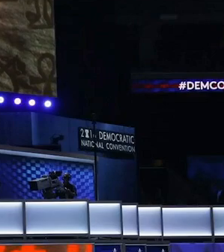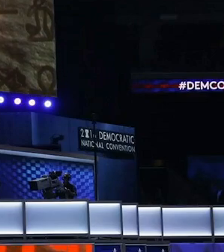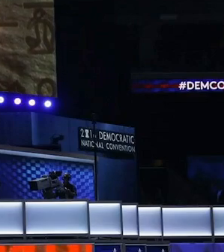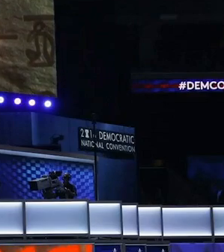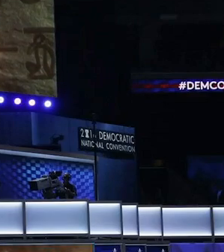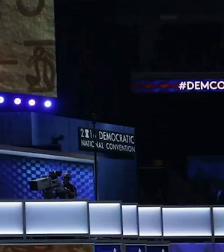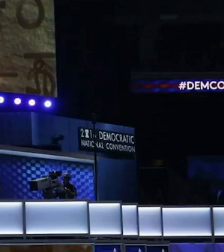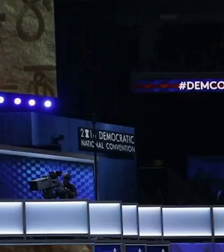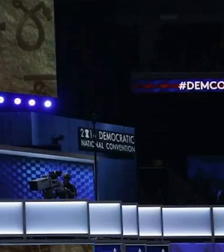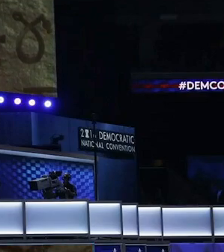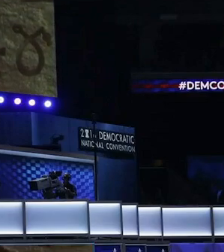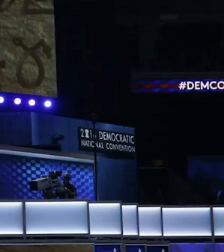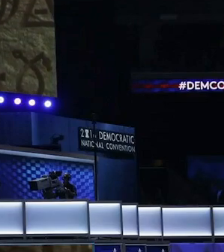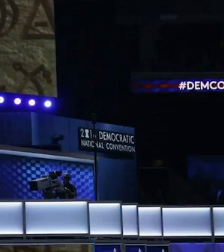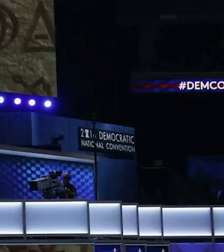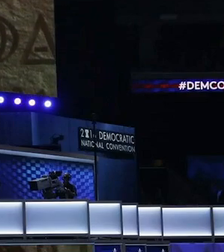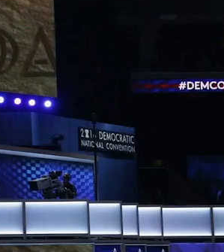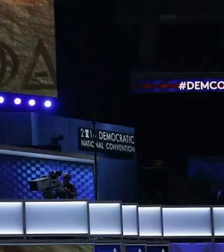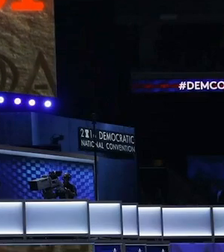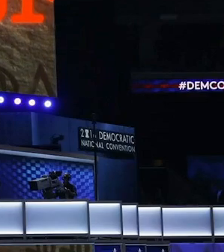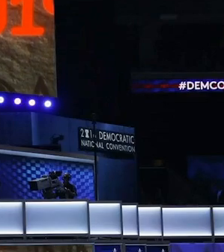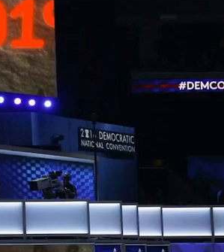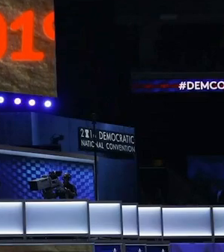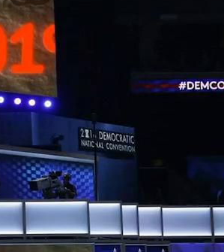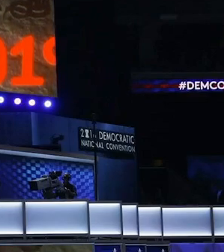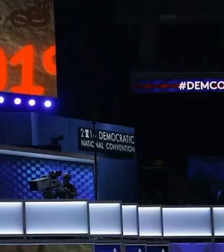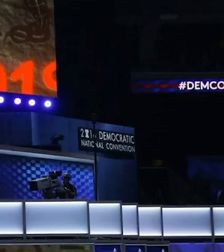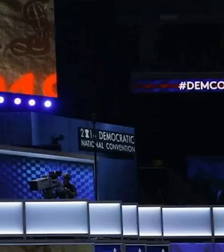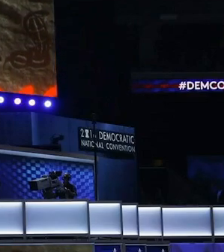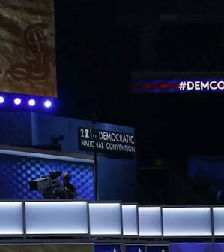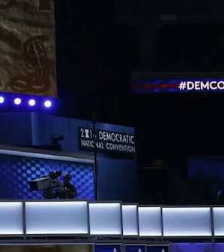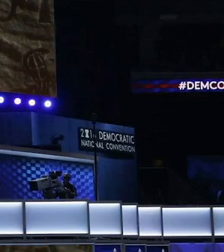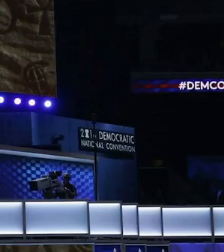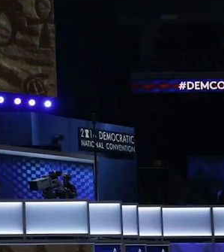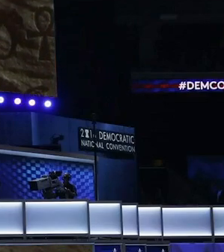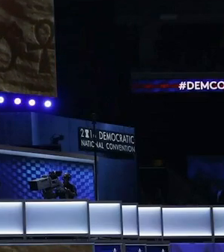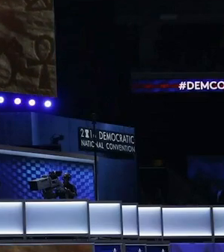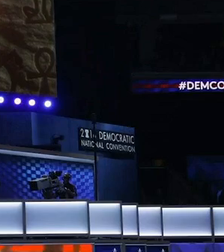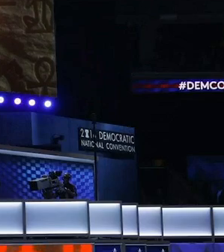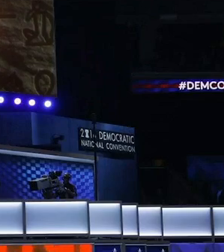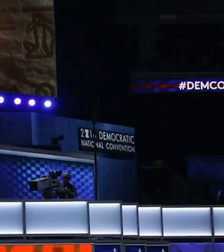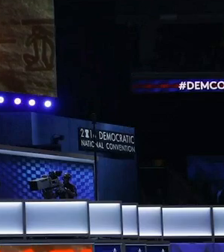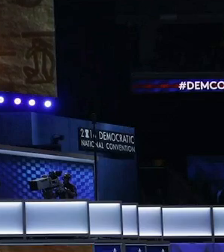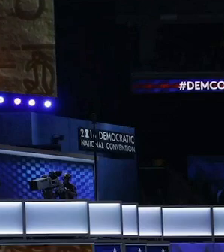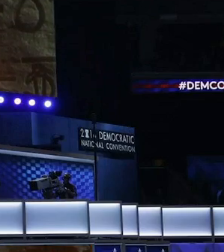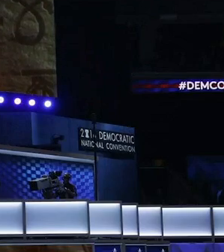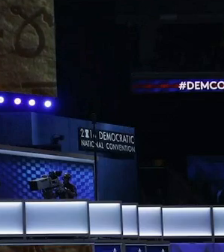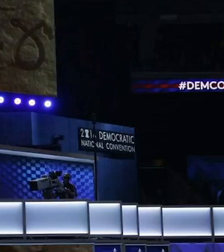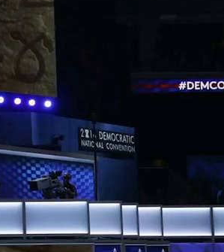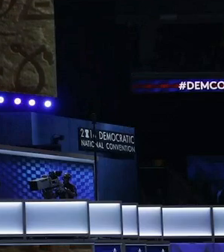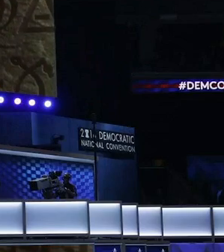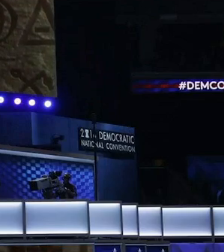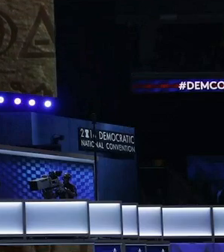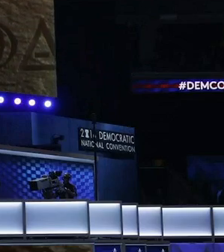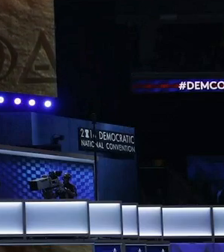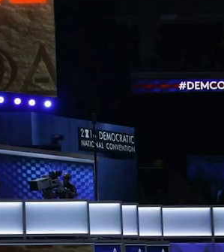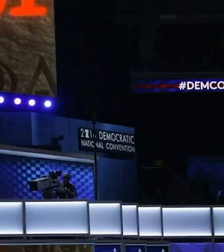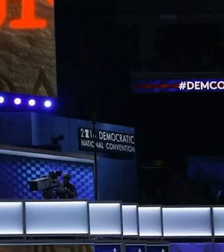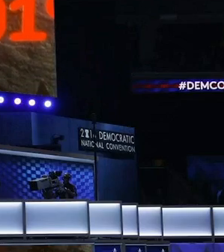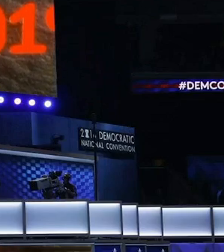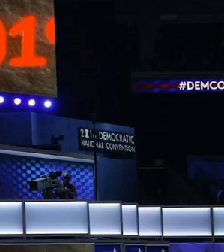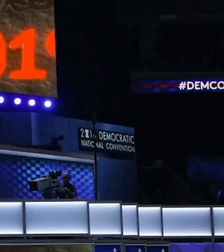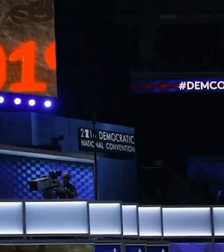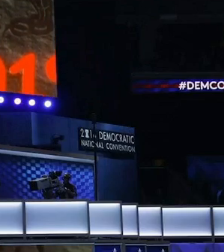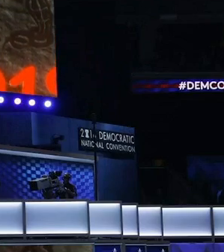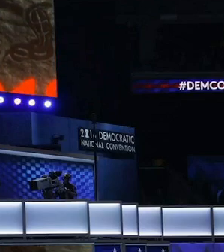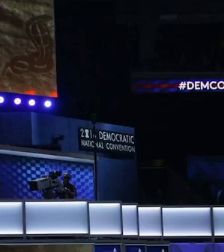This one I can do with the jabba da. Me I no get time for the jabba da. Dada cover